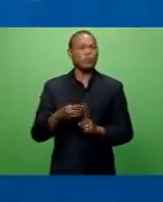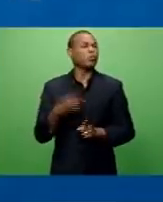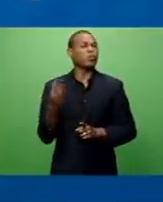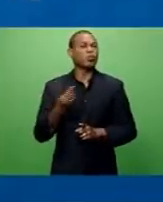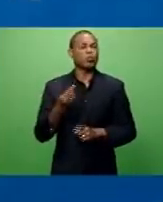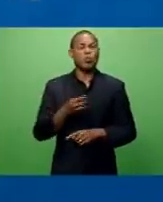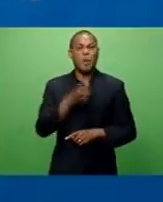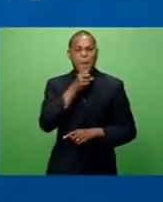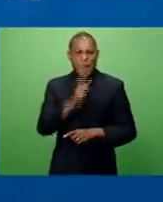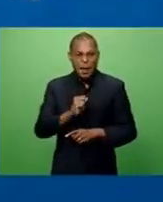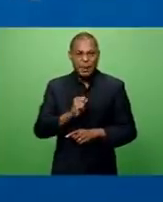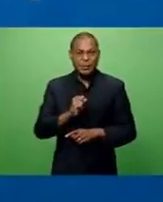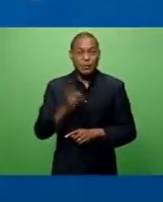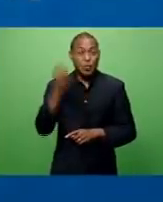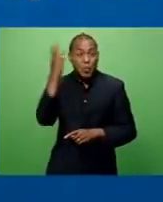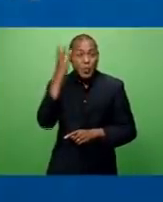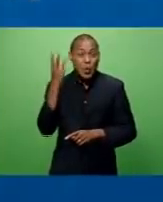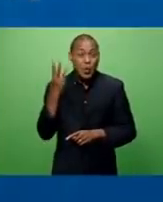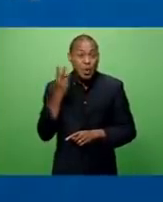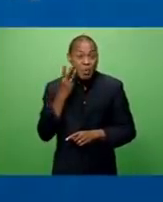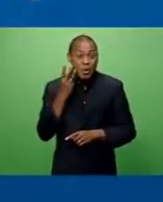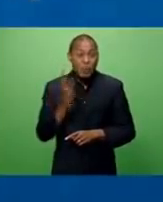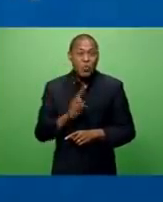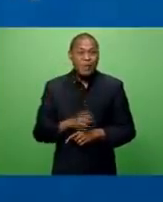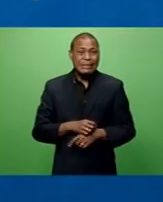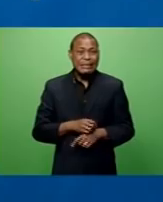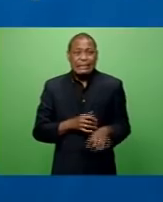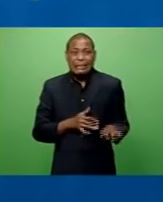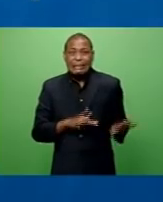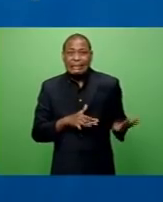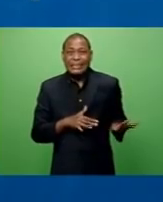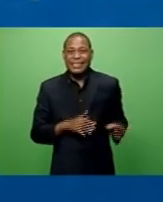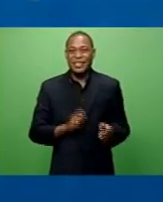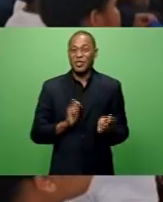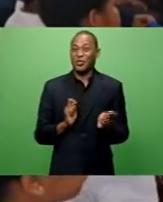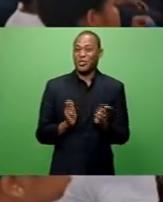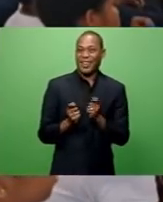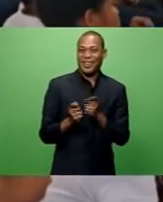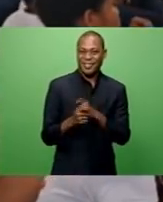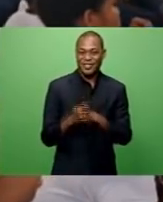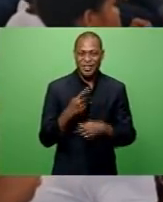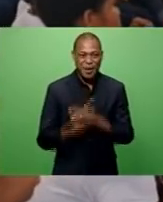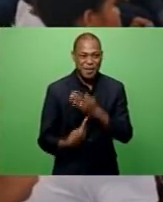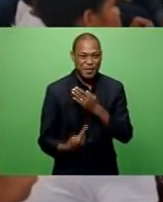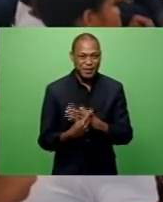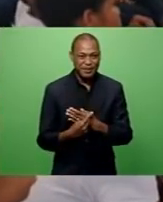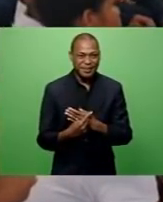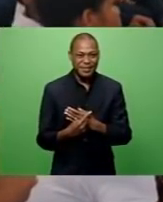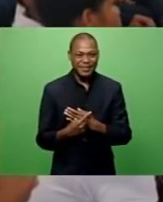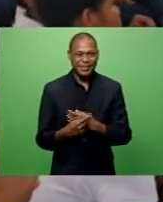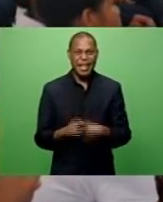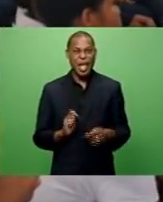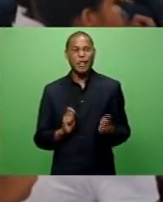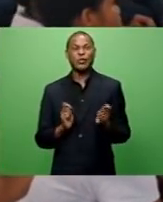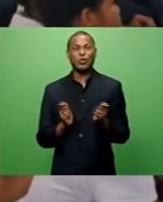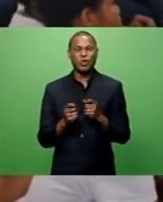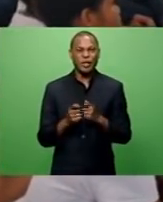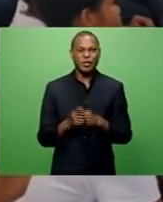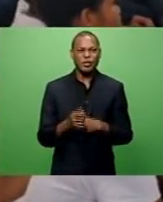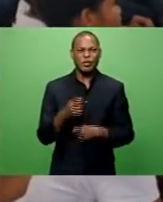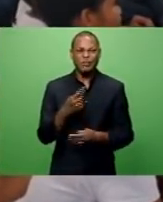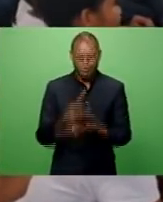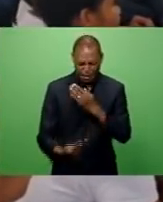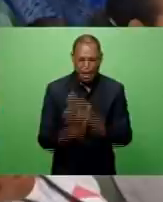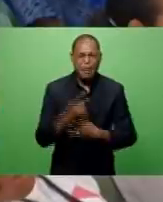we women today are still afraid of the change. While change is only constant in life,